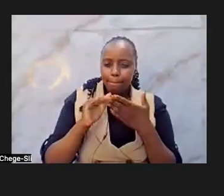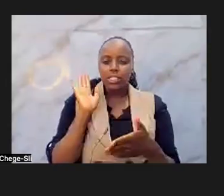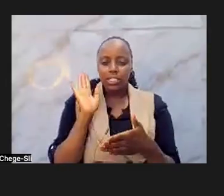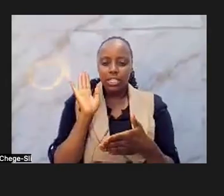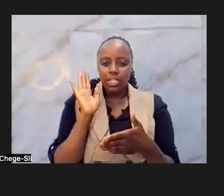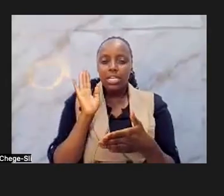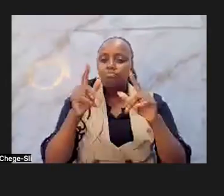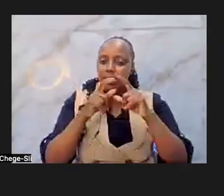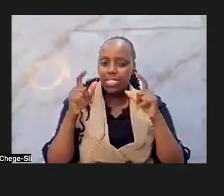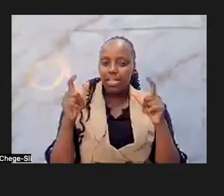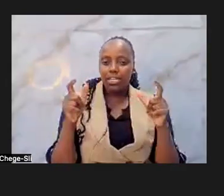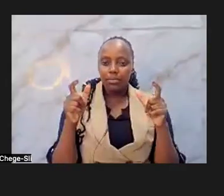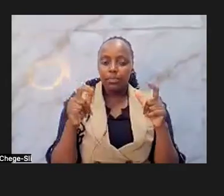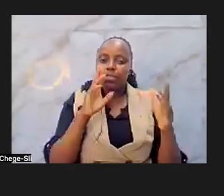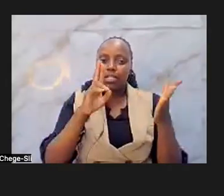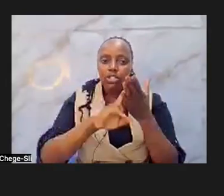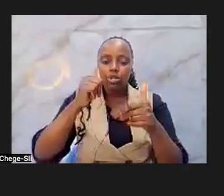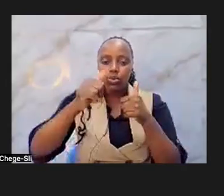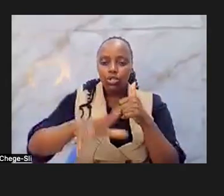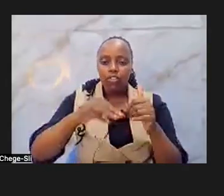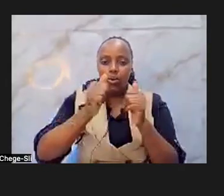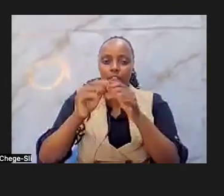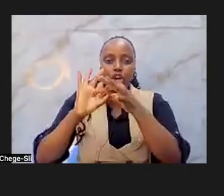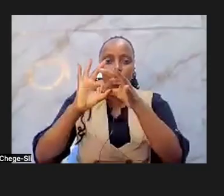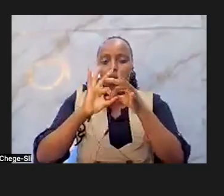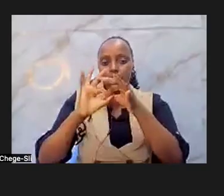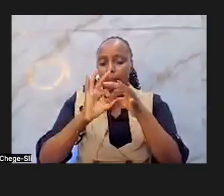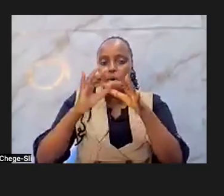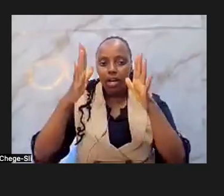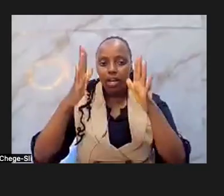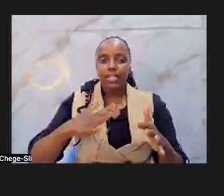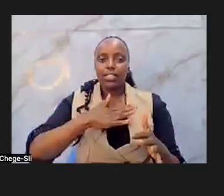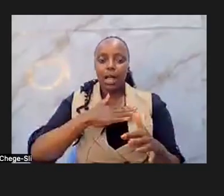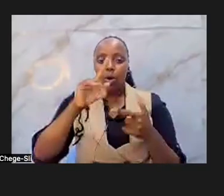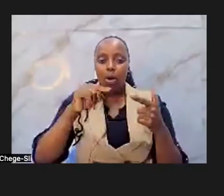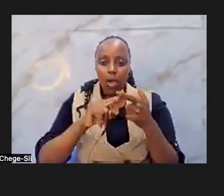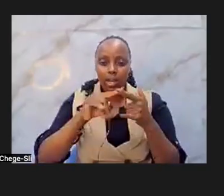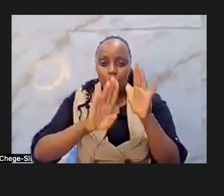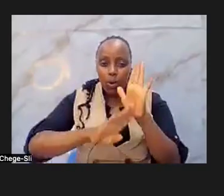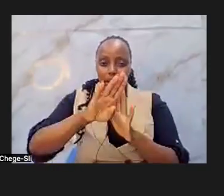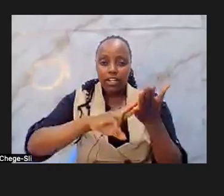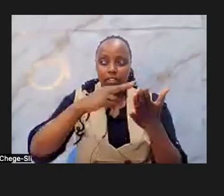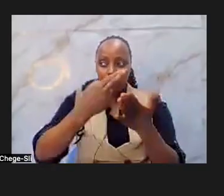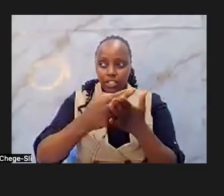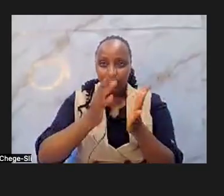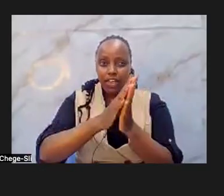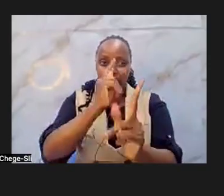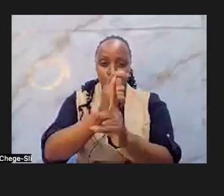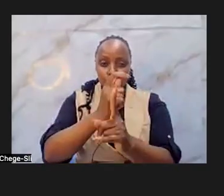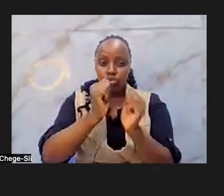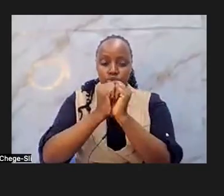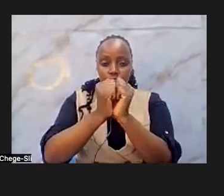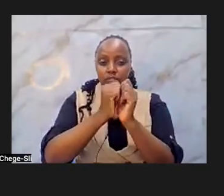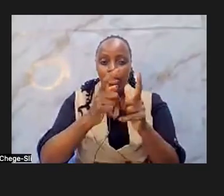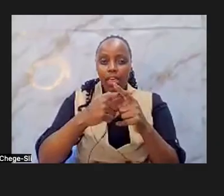found with our collaborators, that when you develop resources and tools together, then they become more acceptable,